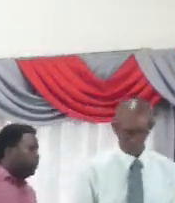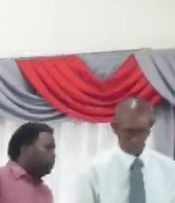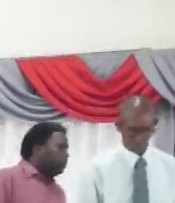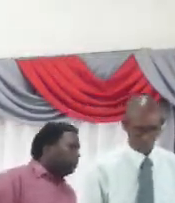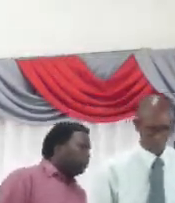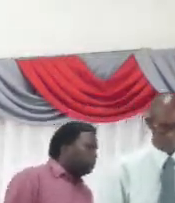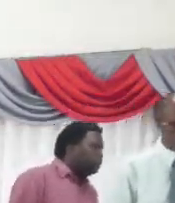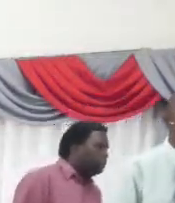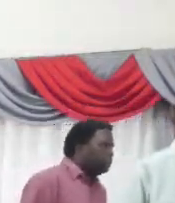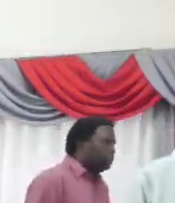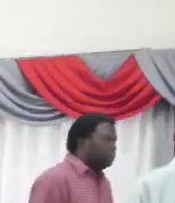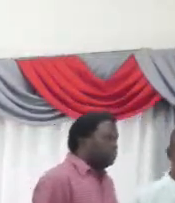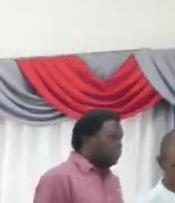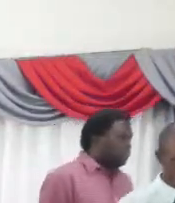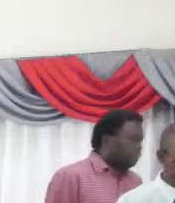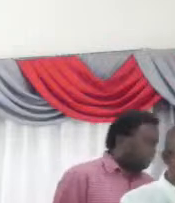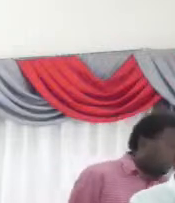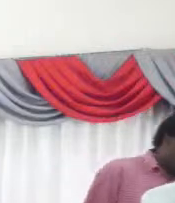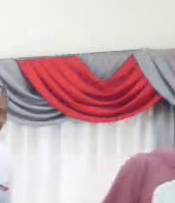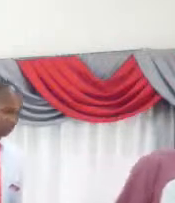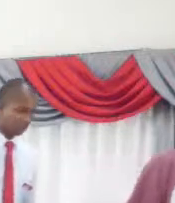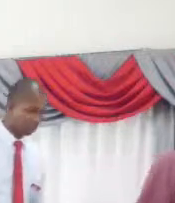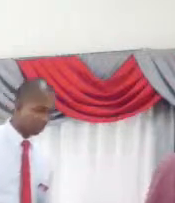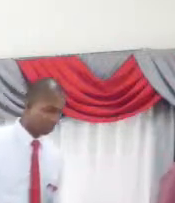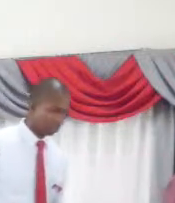benefit as he's shared today.